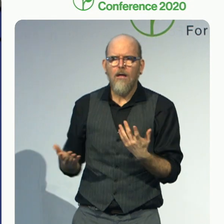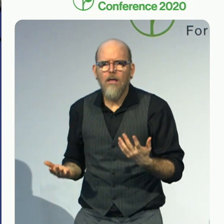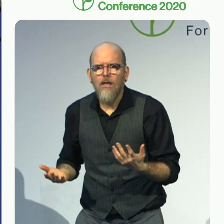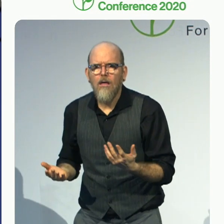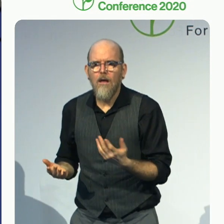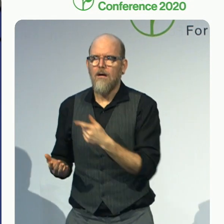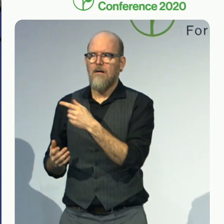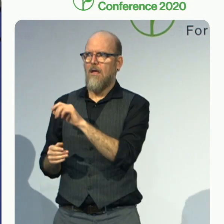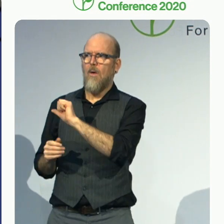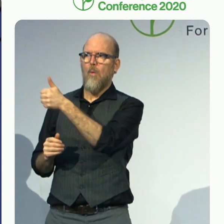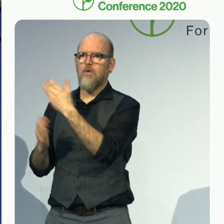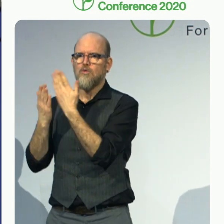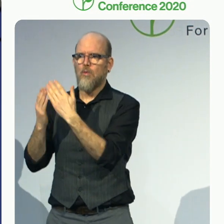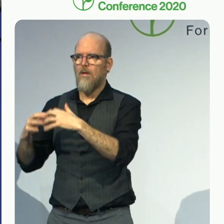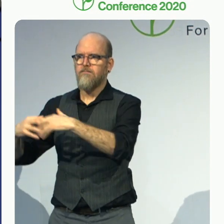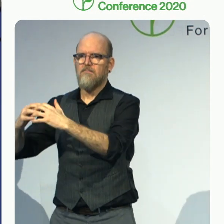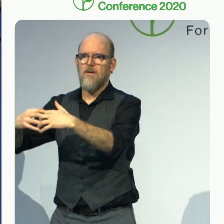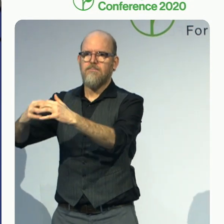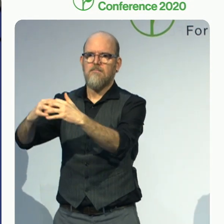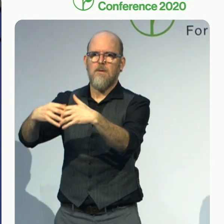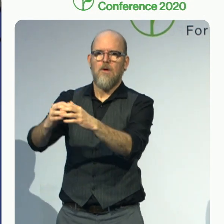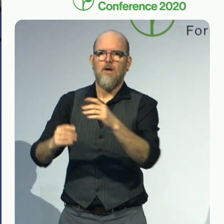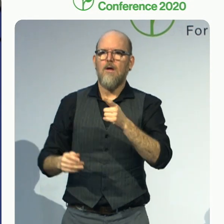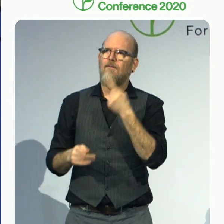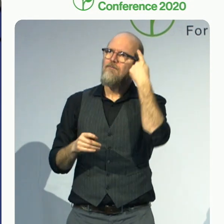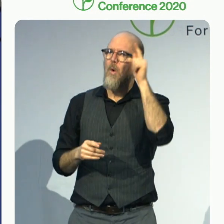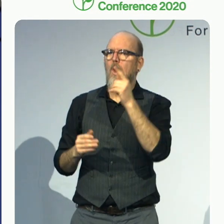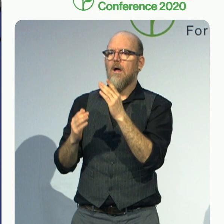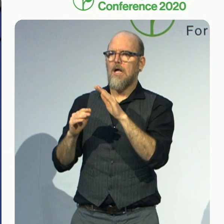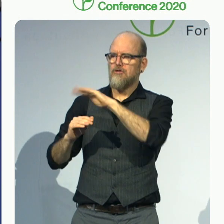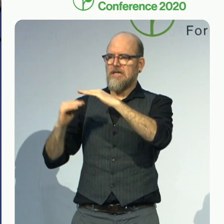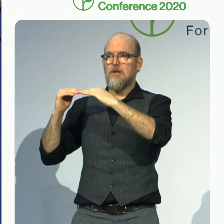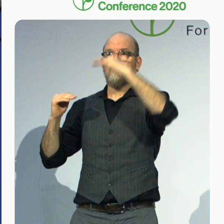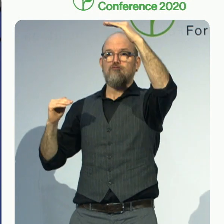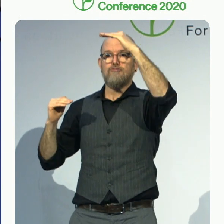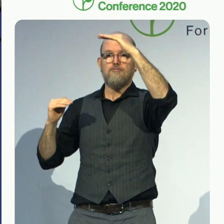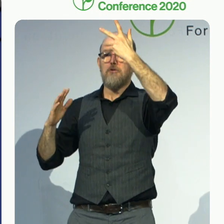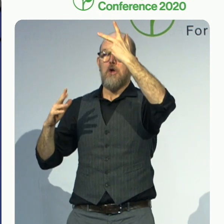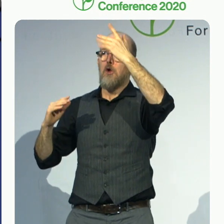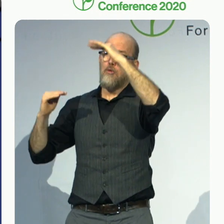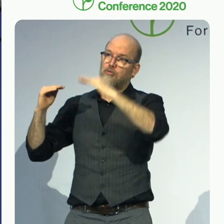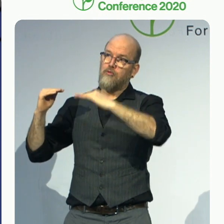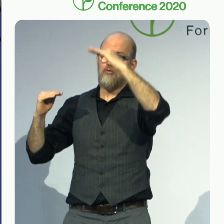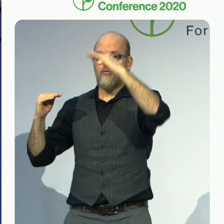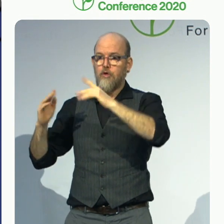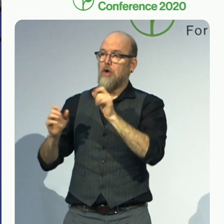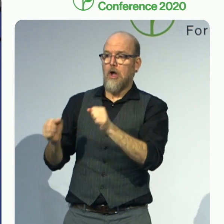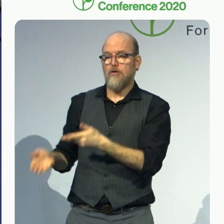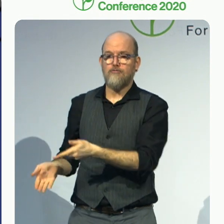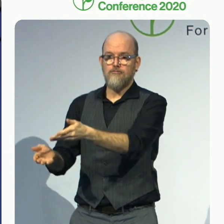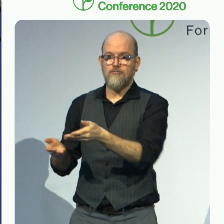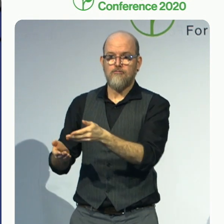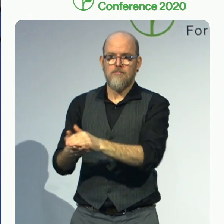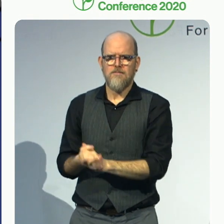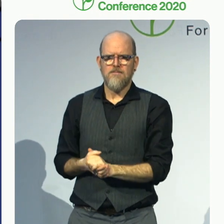average children, non-disabled children. And in the years that followed, separate